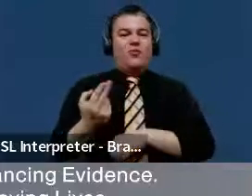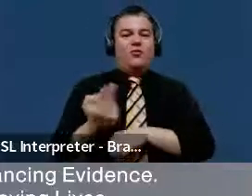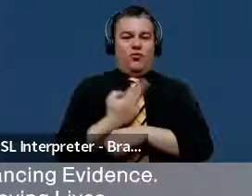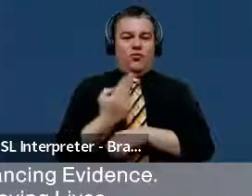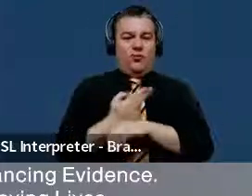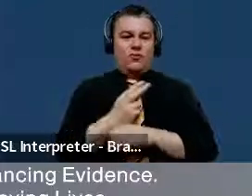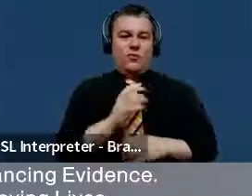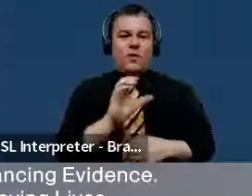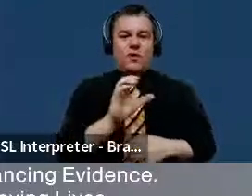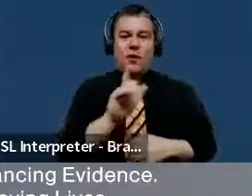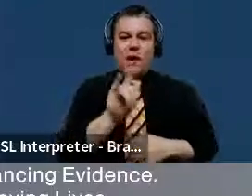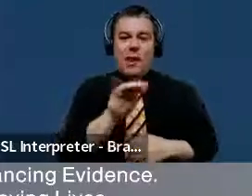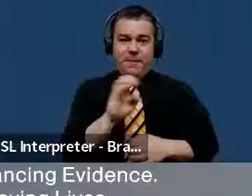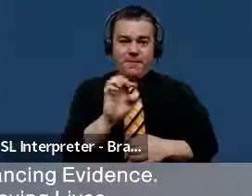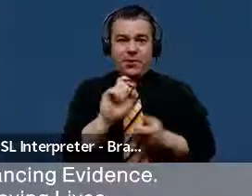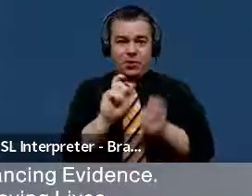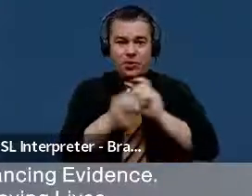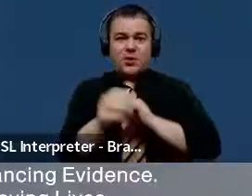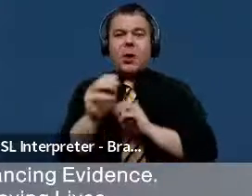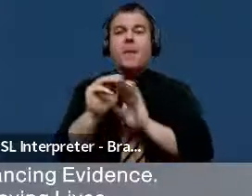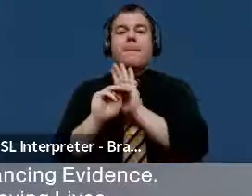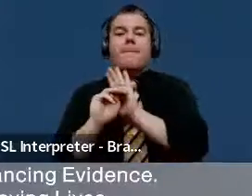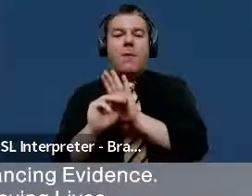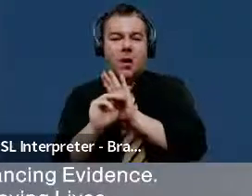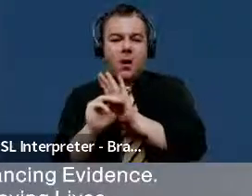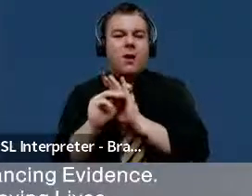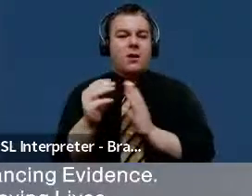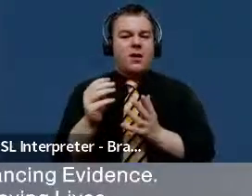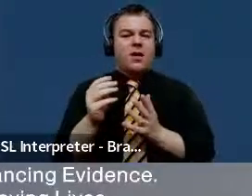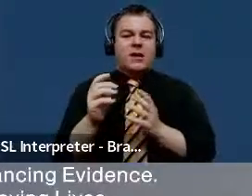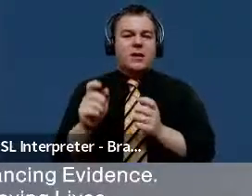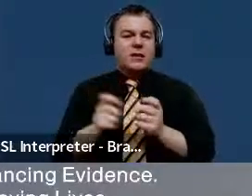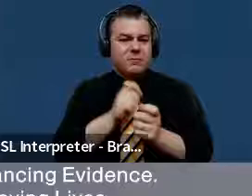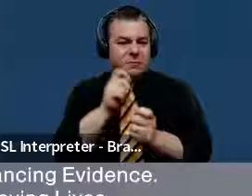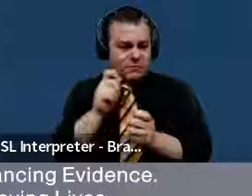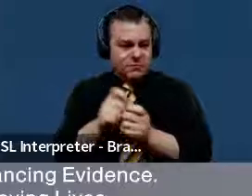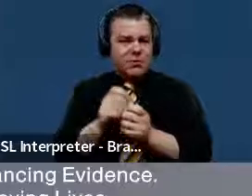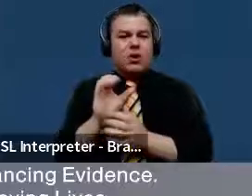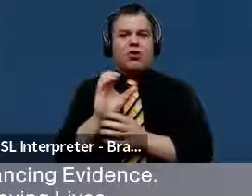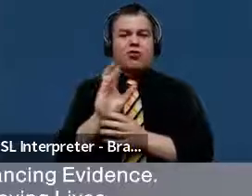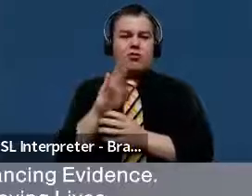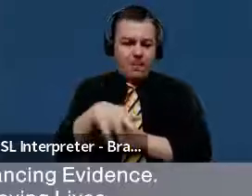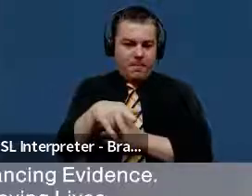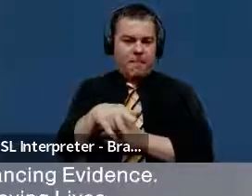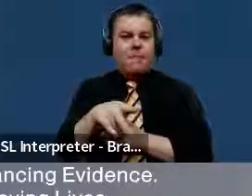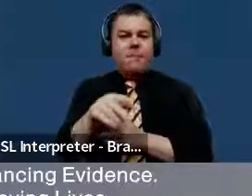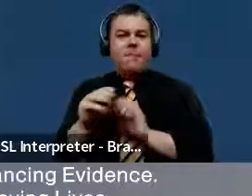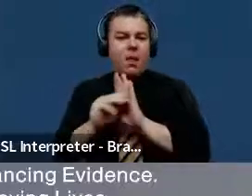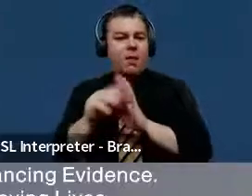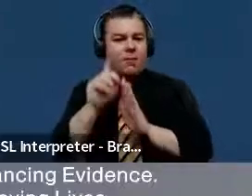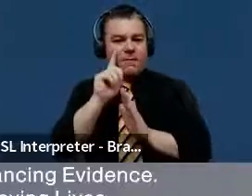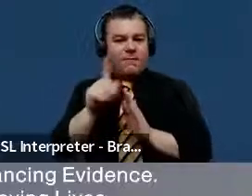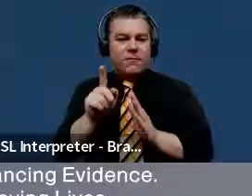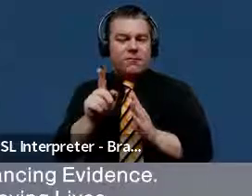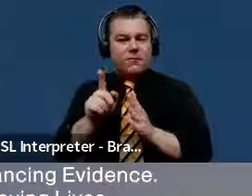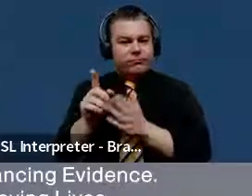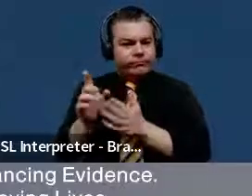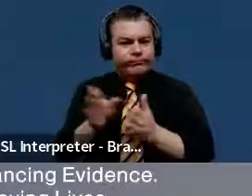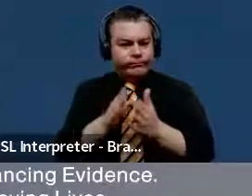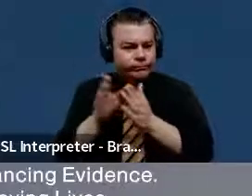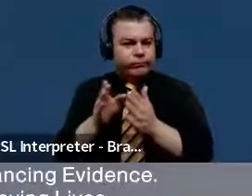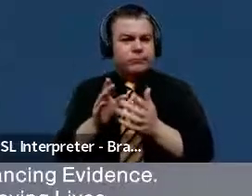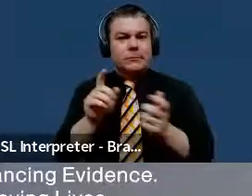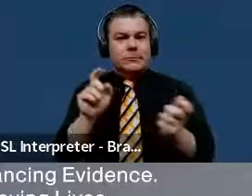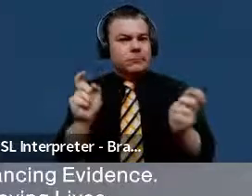change modeling, or specifically crop modeling for decision making. And it's part of a series of webinars where we're going